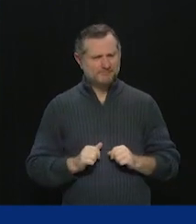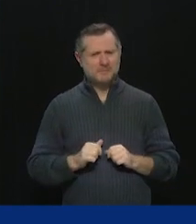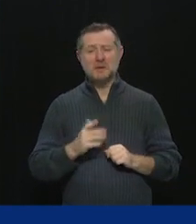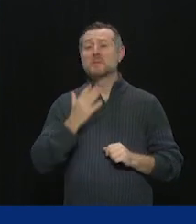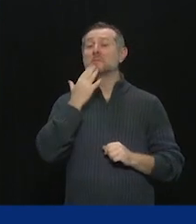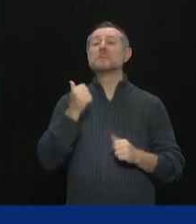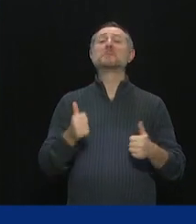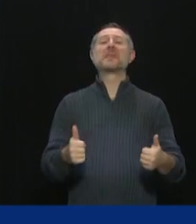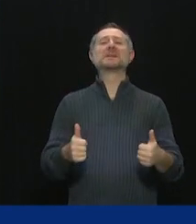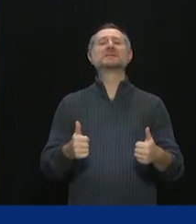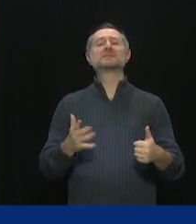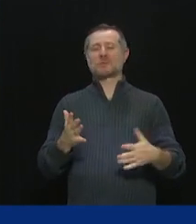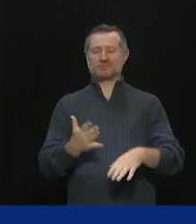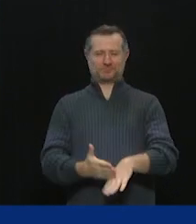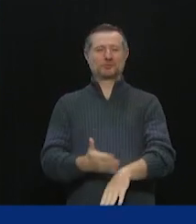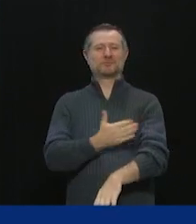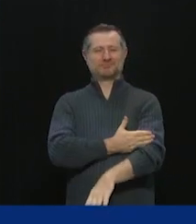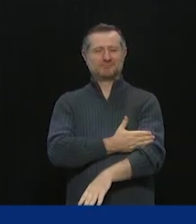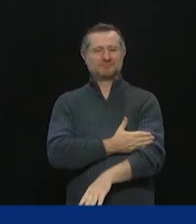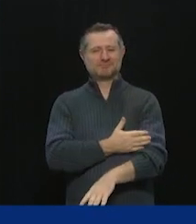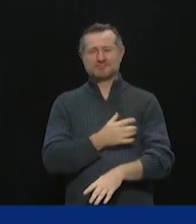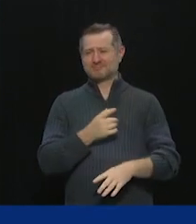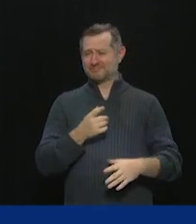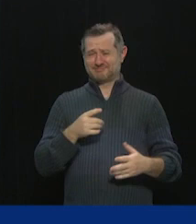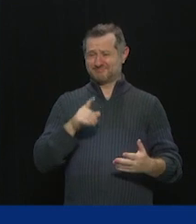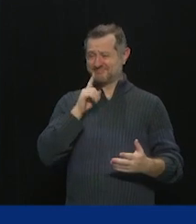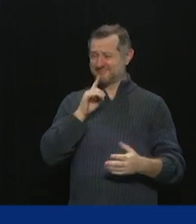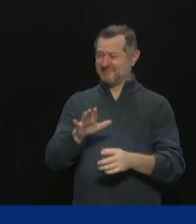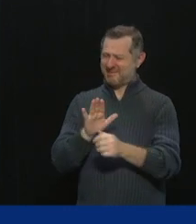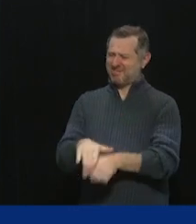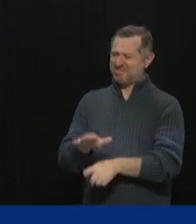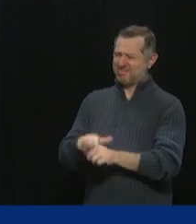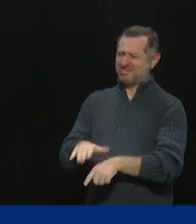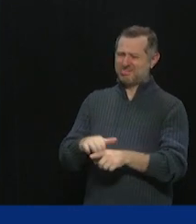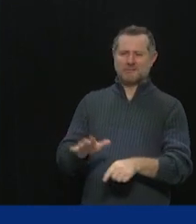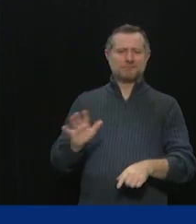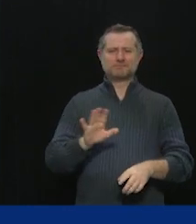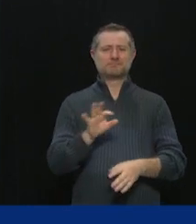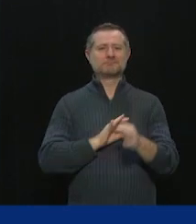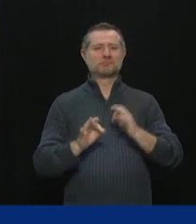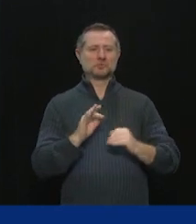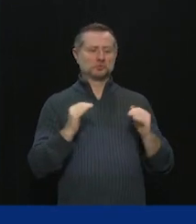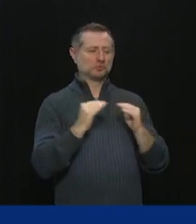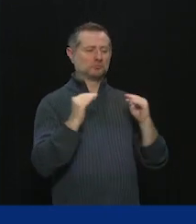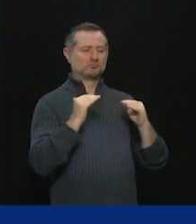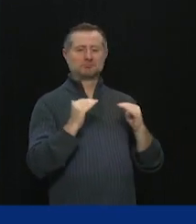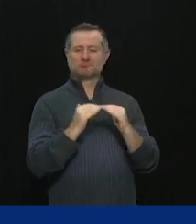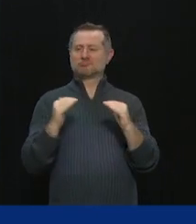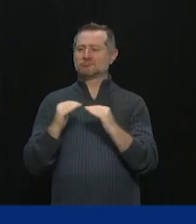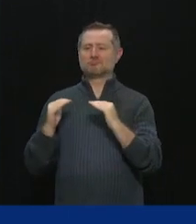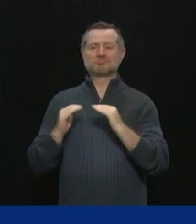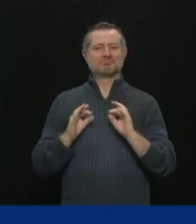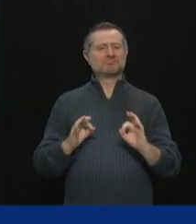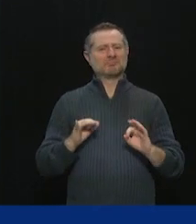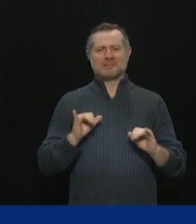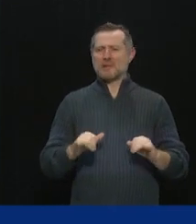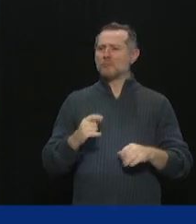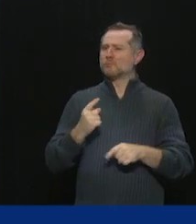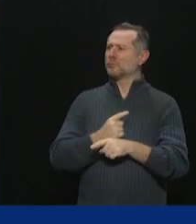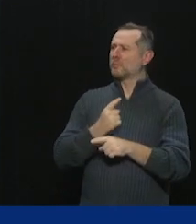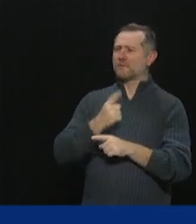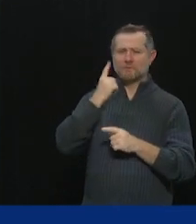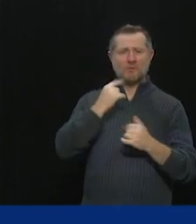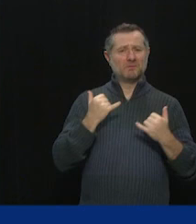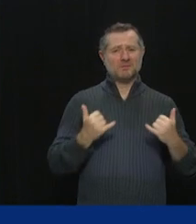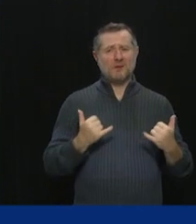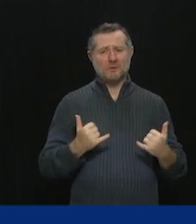deliverance from absurd economic burdens and cruel burdens as well. Doesn't that resonate today, too? Isn't that what we're all about? Isn't that why